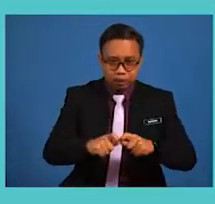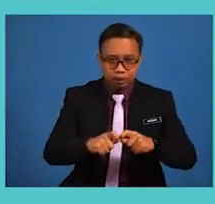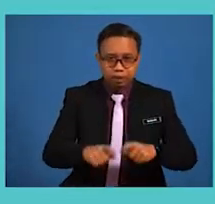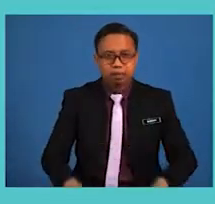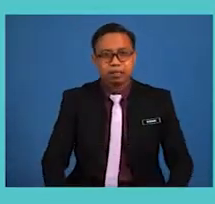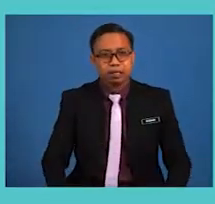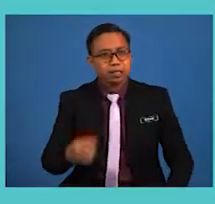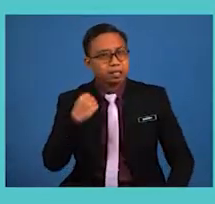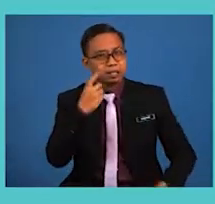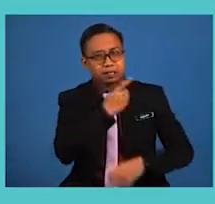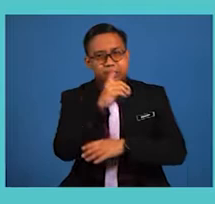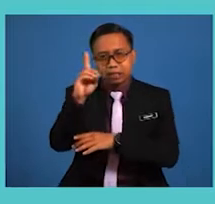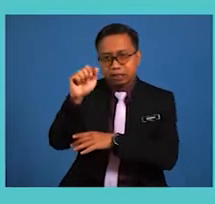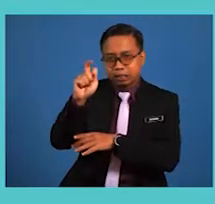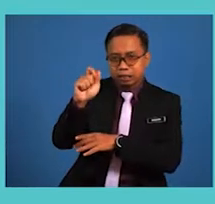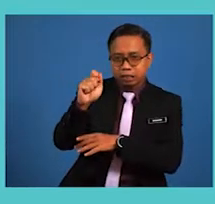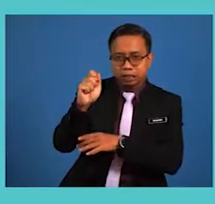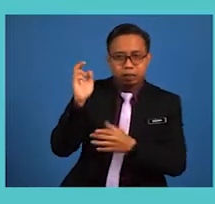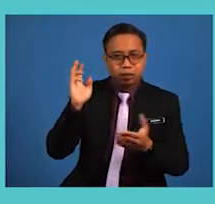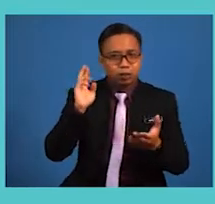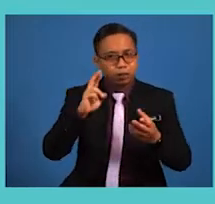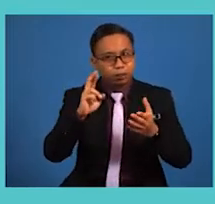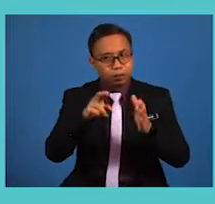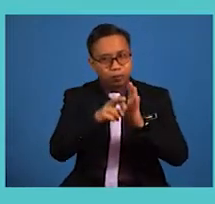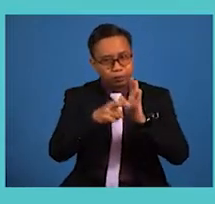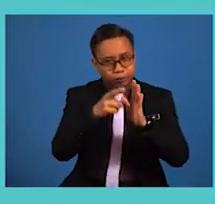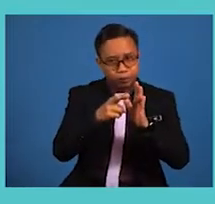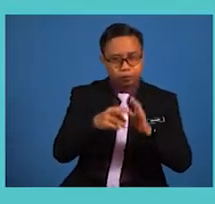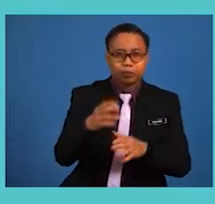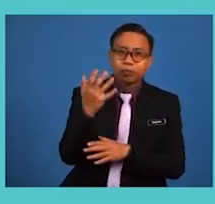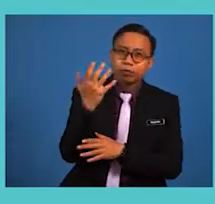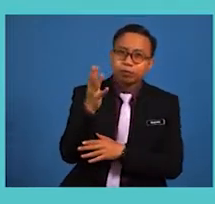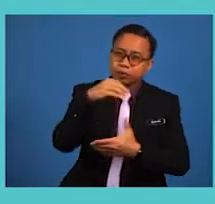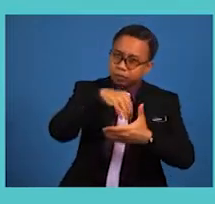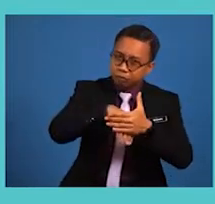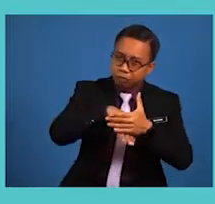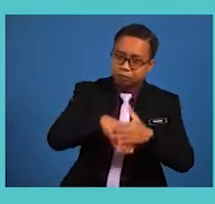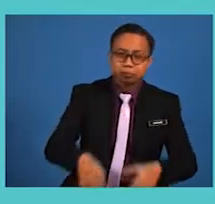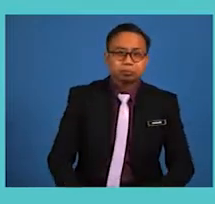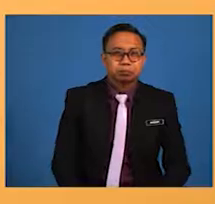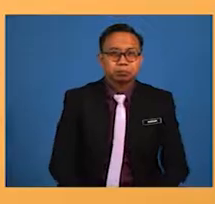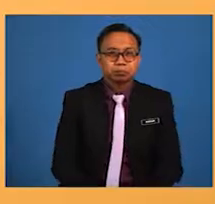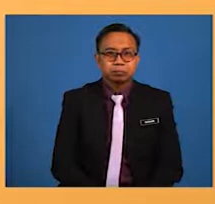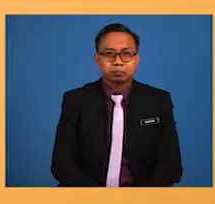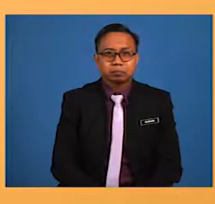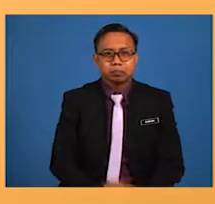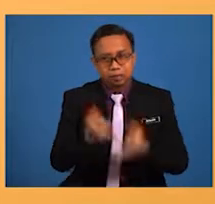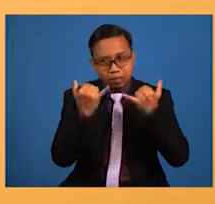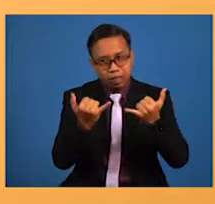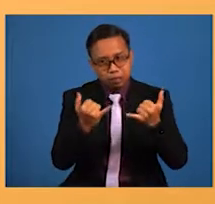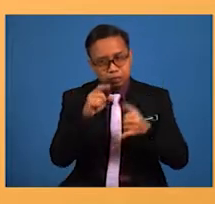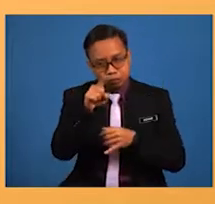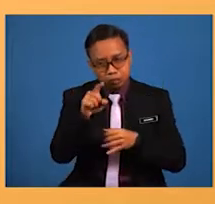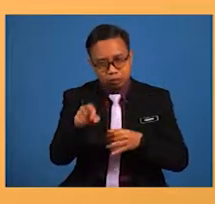as the data did not record any movement for those three particular years. Now, you